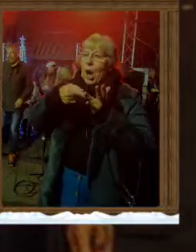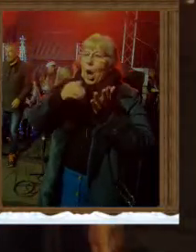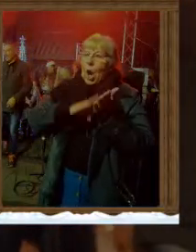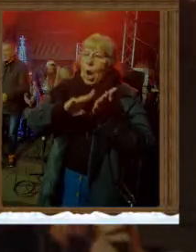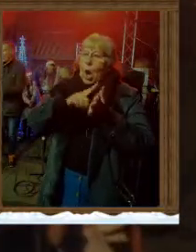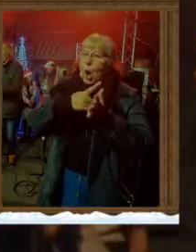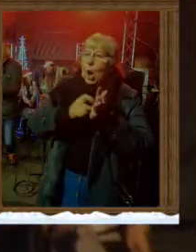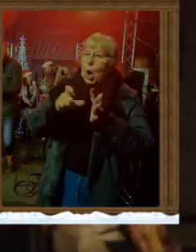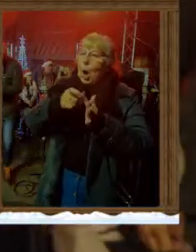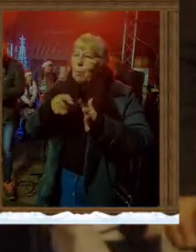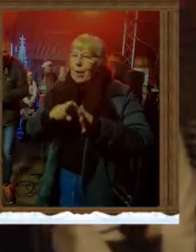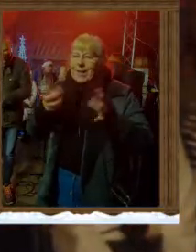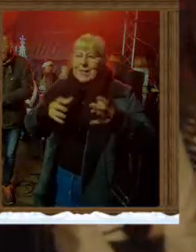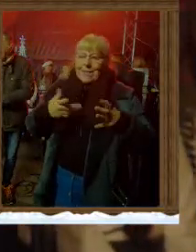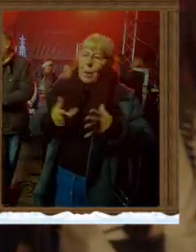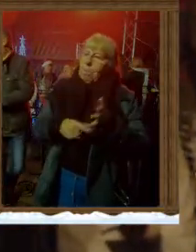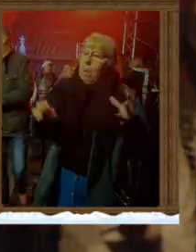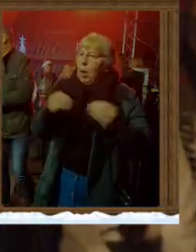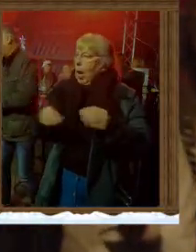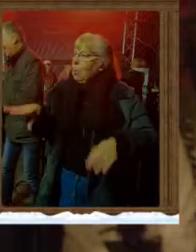today.